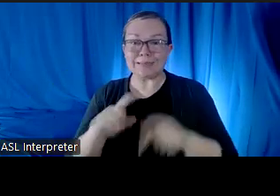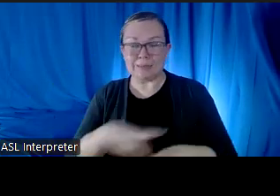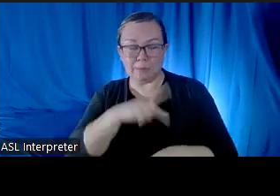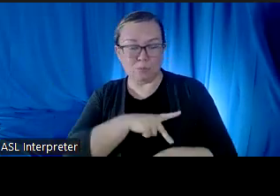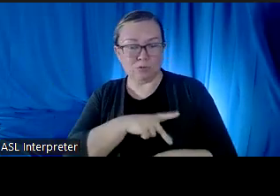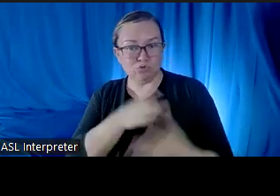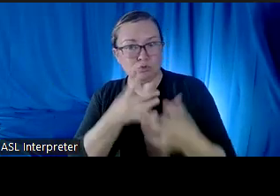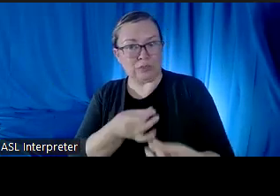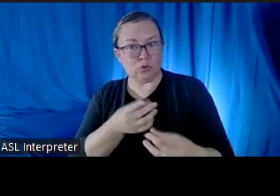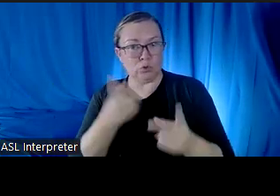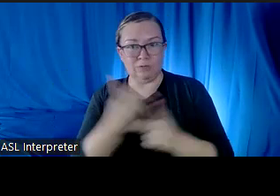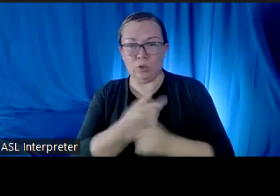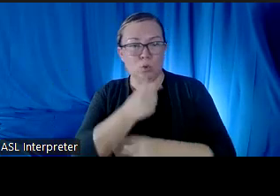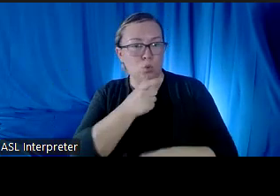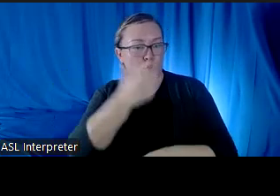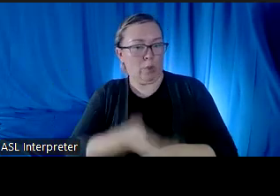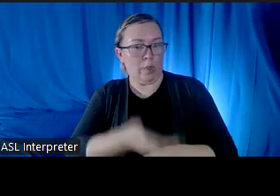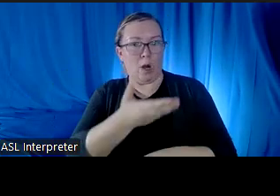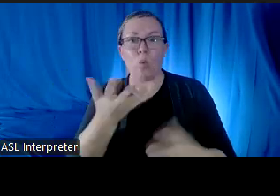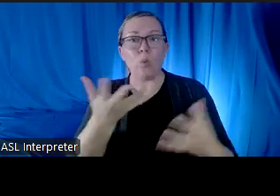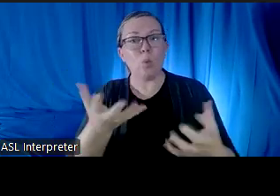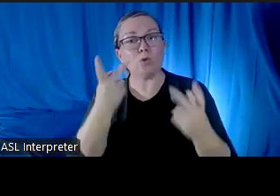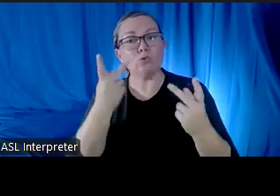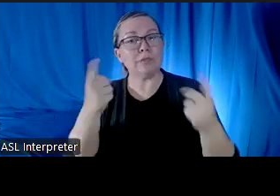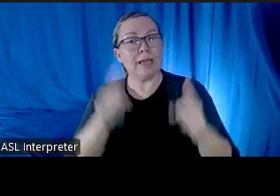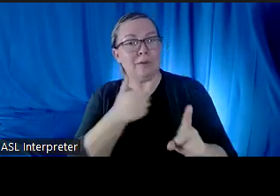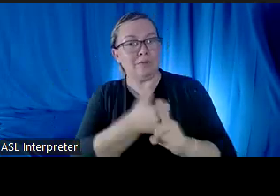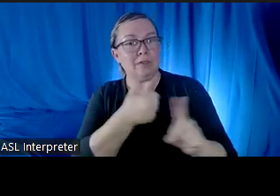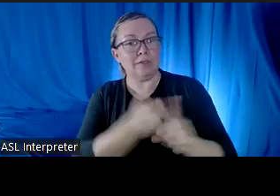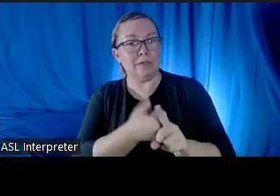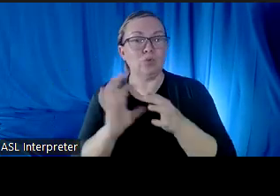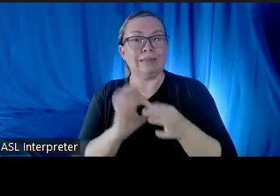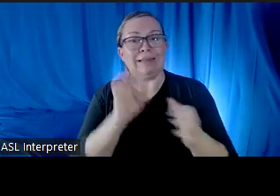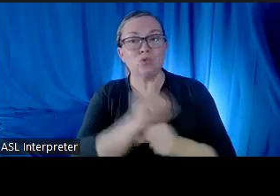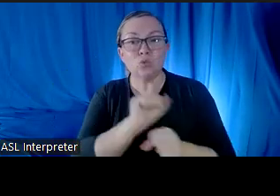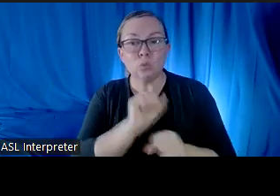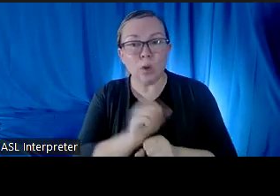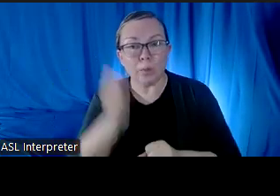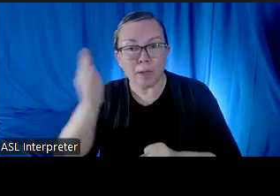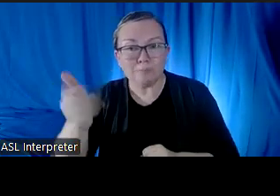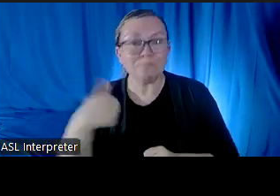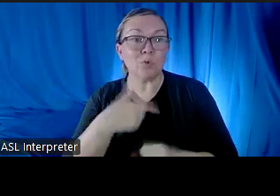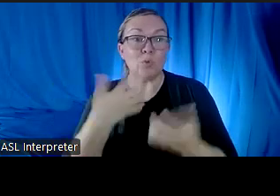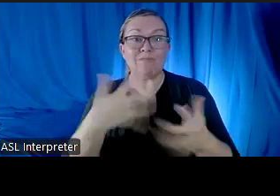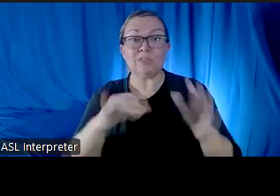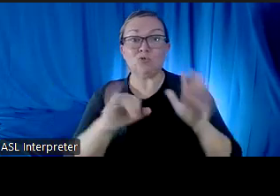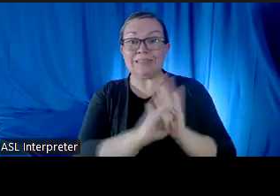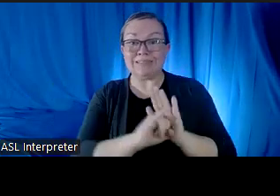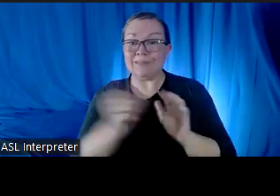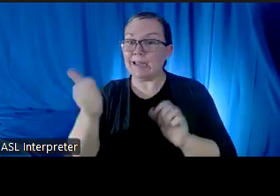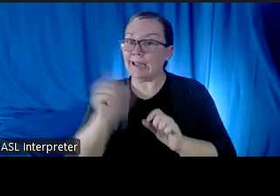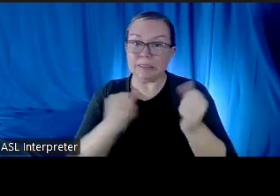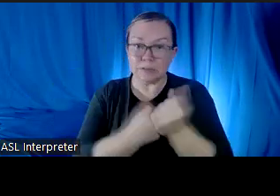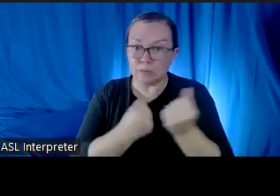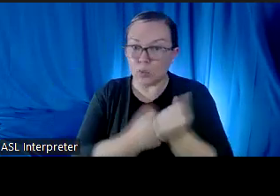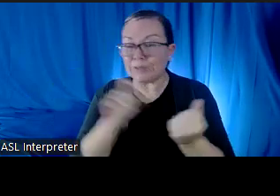to find out who they are and what they would like to see for themselves in terms of their employment. And we identify any supports that are needed or wanted